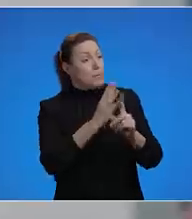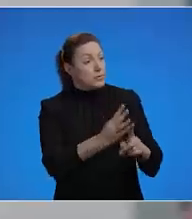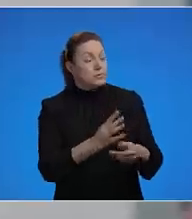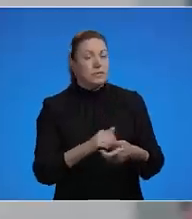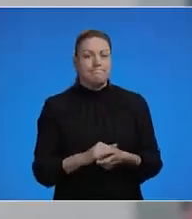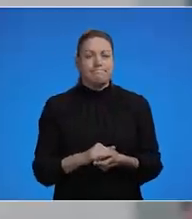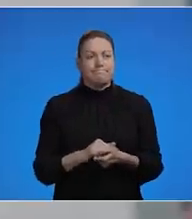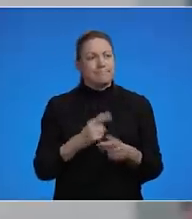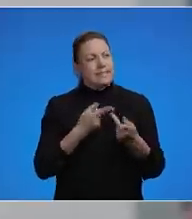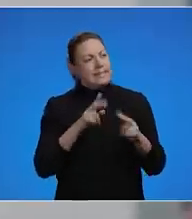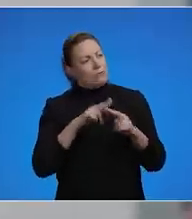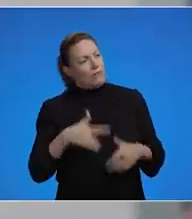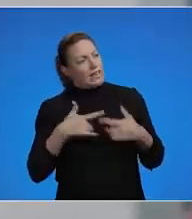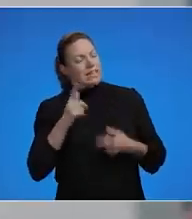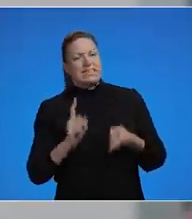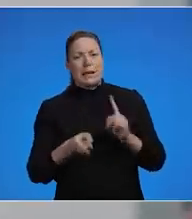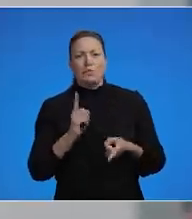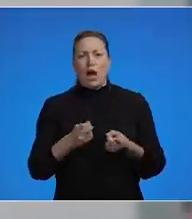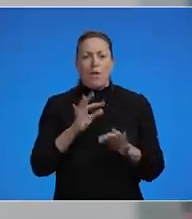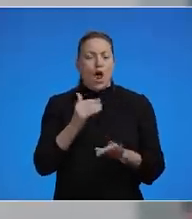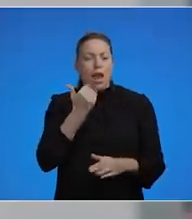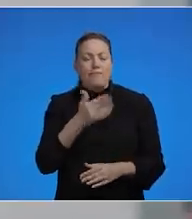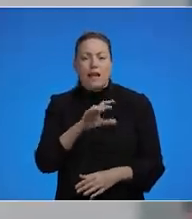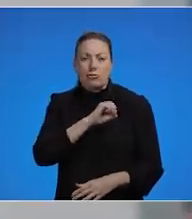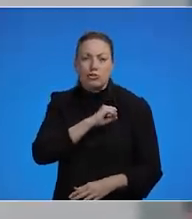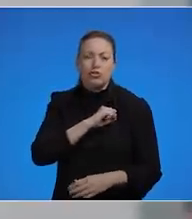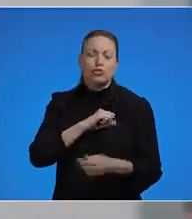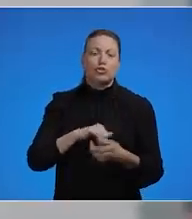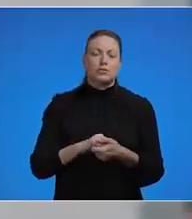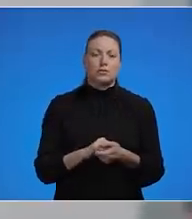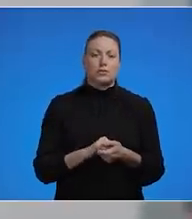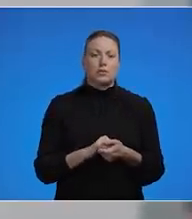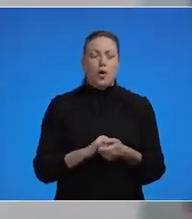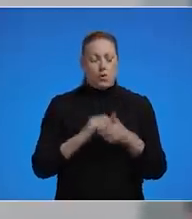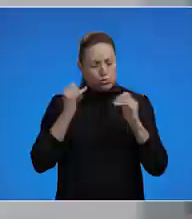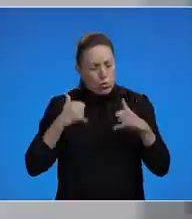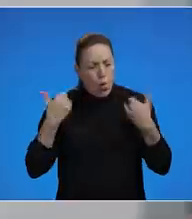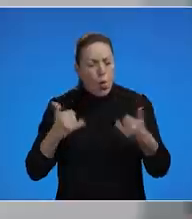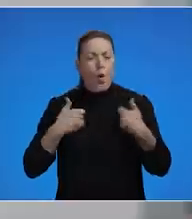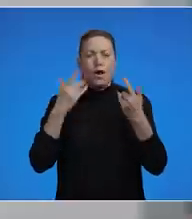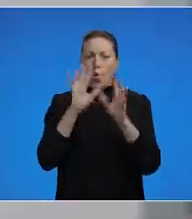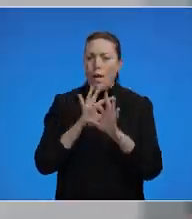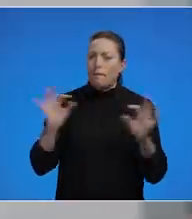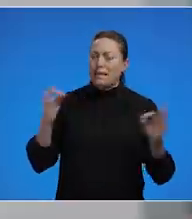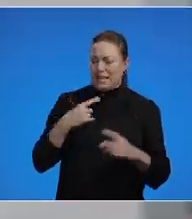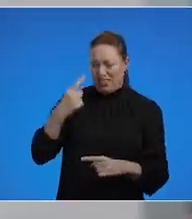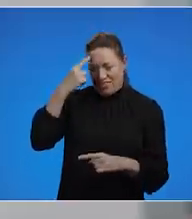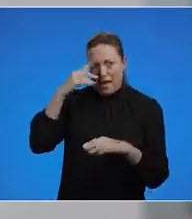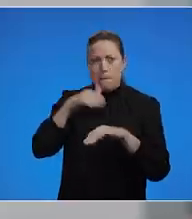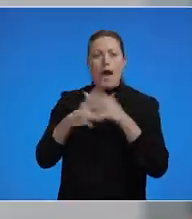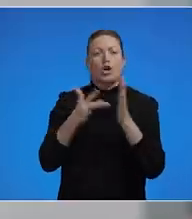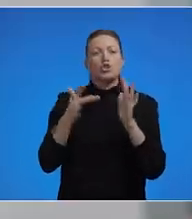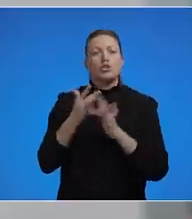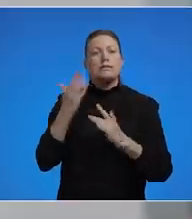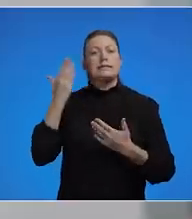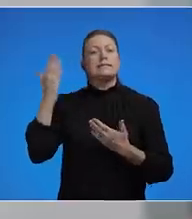overwhelms you, when you are lacking in strength and courage, lacking in peace and joy, look to the Jesus